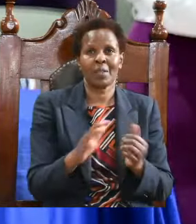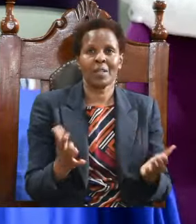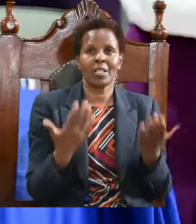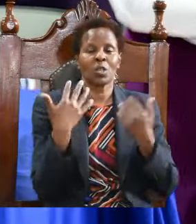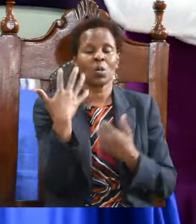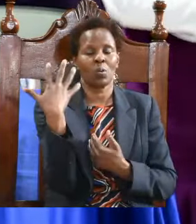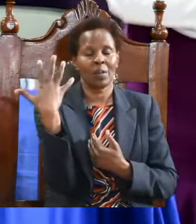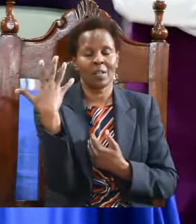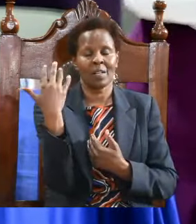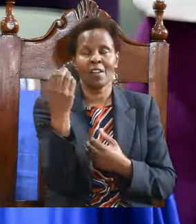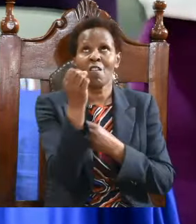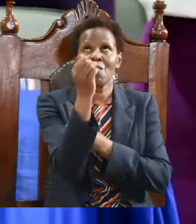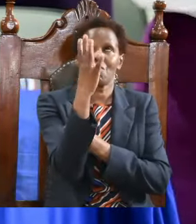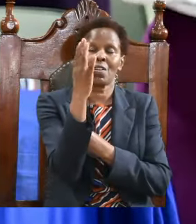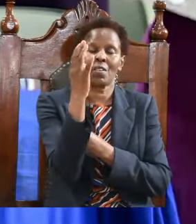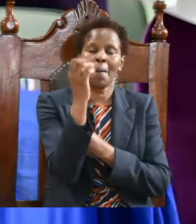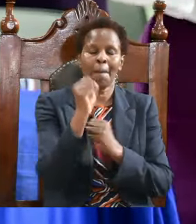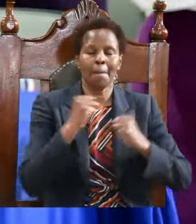Father Almighty,